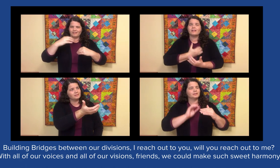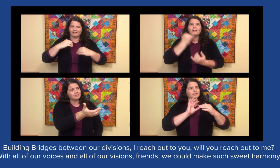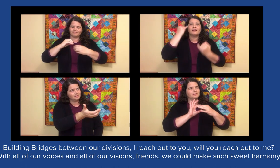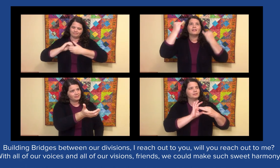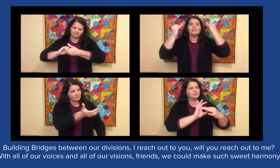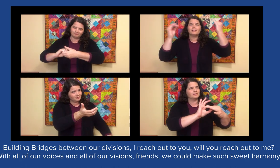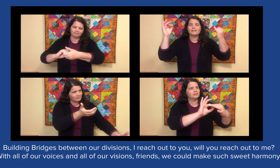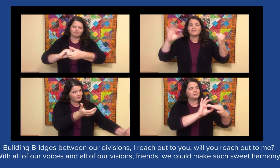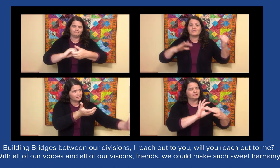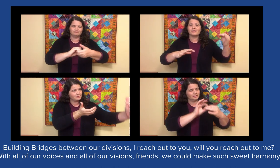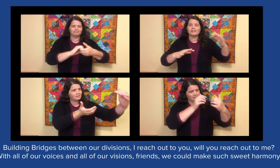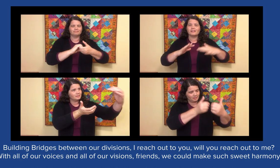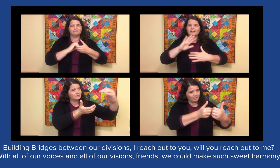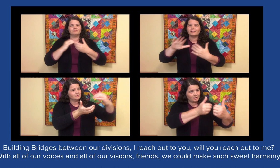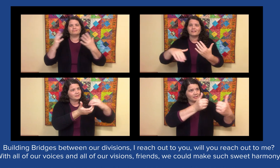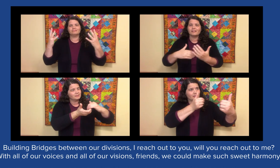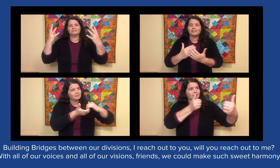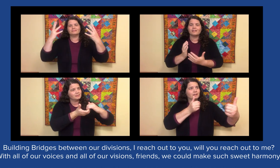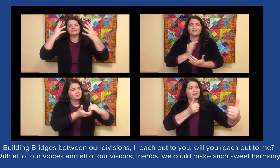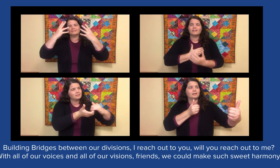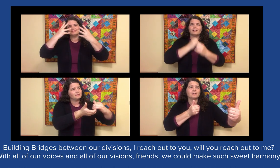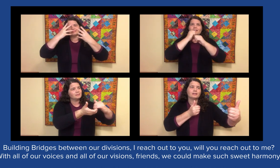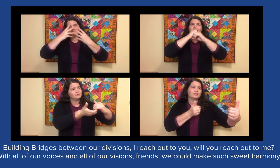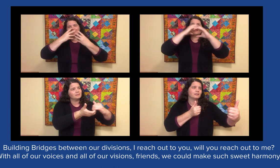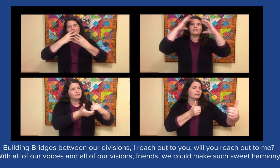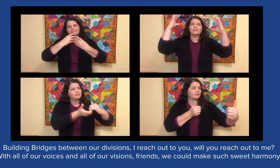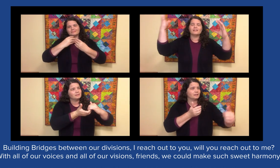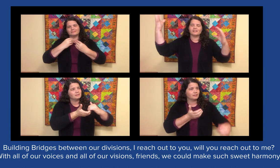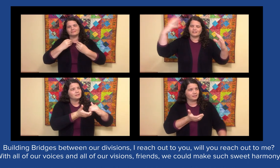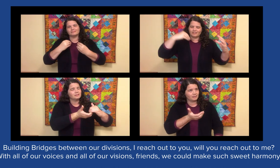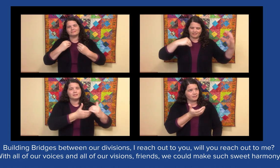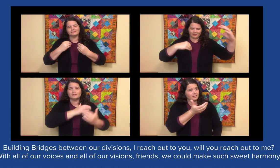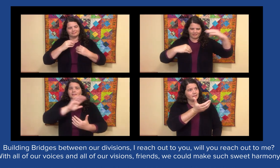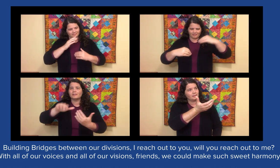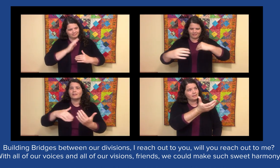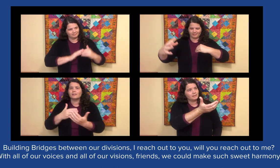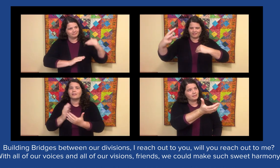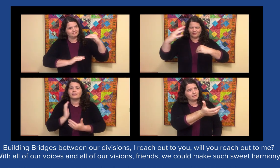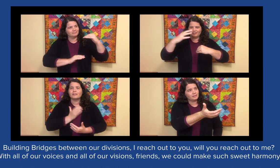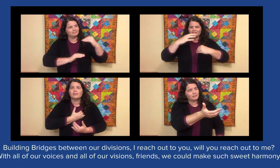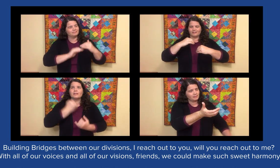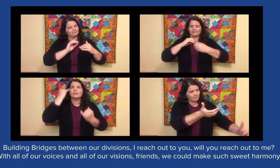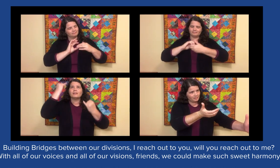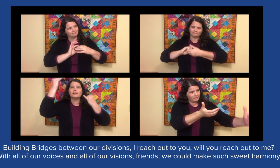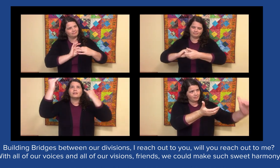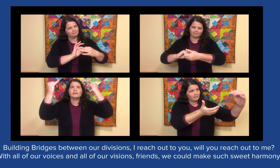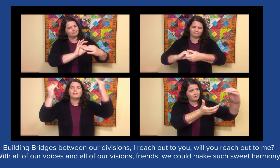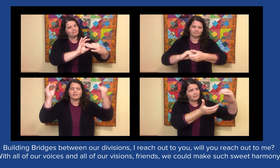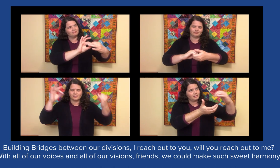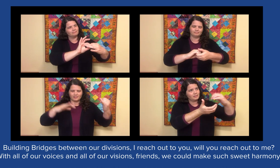reach out to bridges. With reach out to visions. I reach out